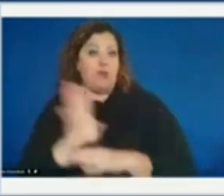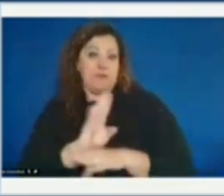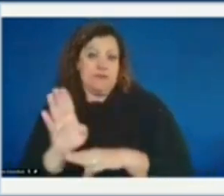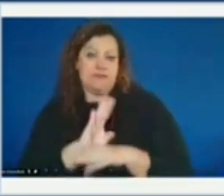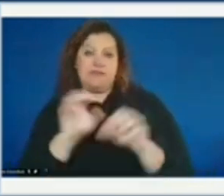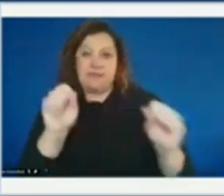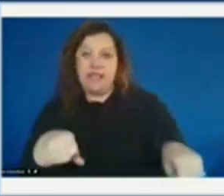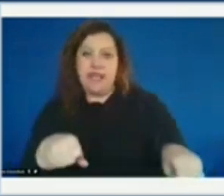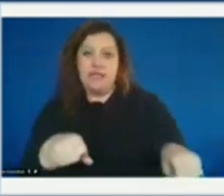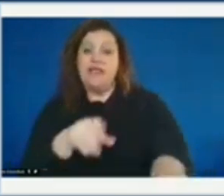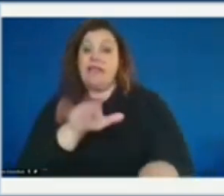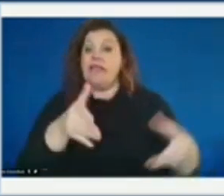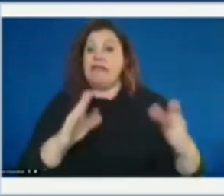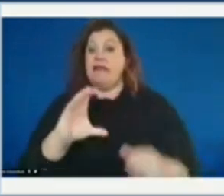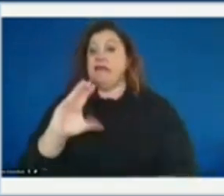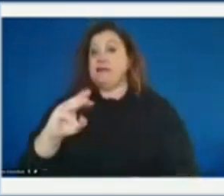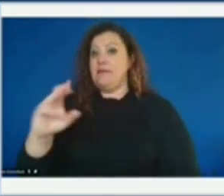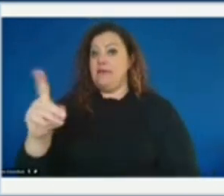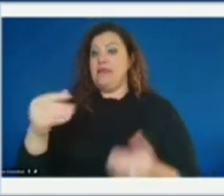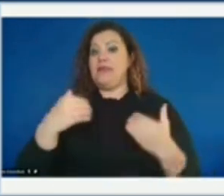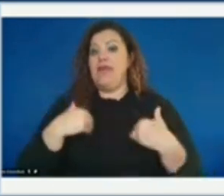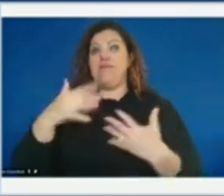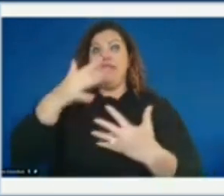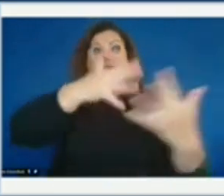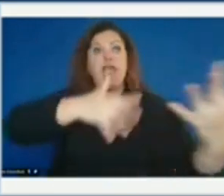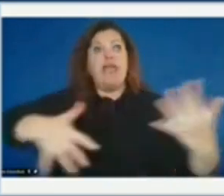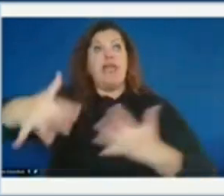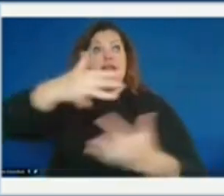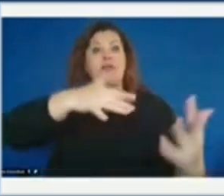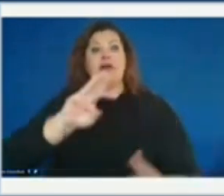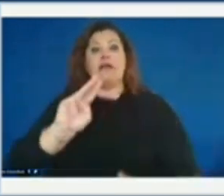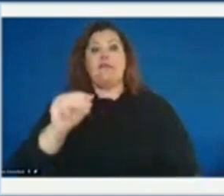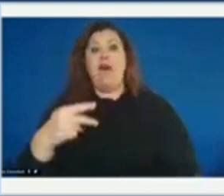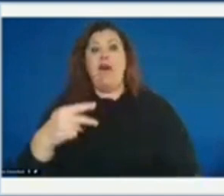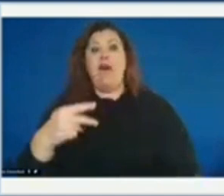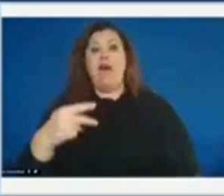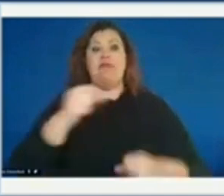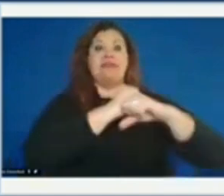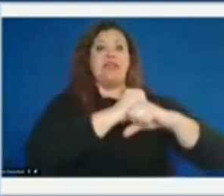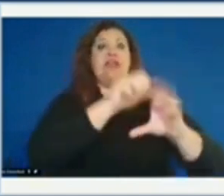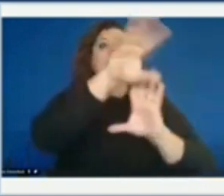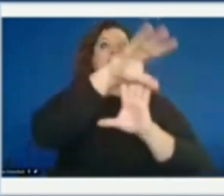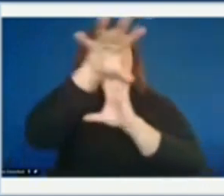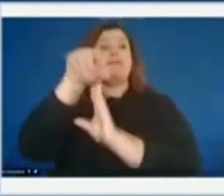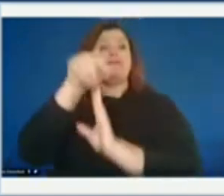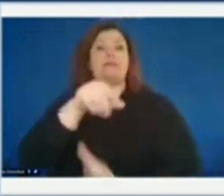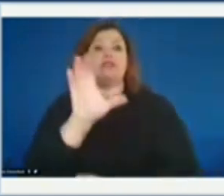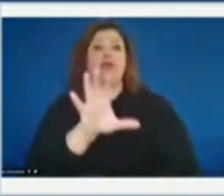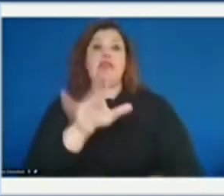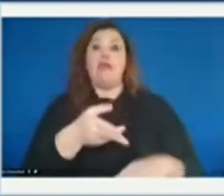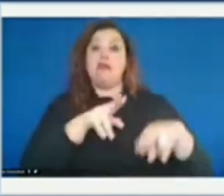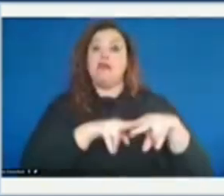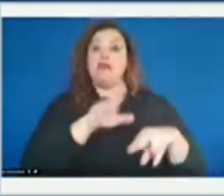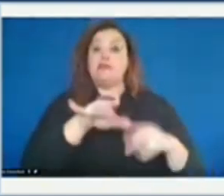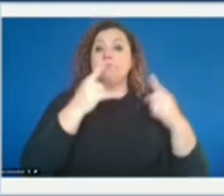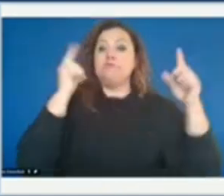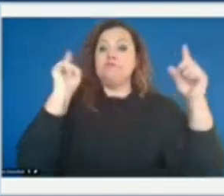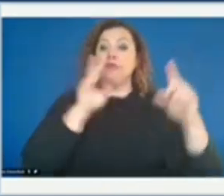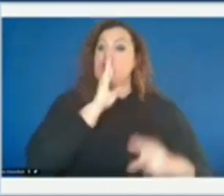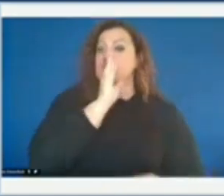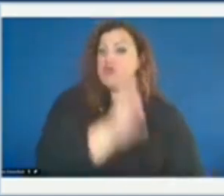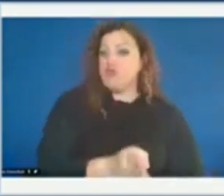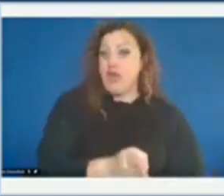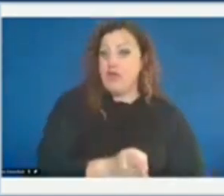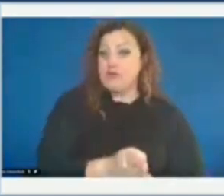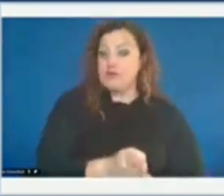This allows the CMPD to build an interactive map of security cameras in Charlotte that increases the efficiency of direct,